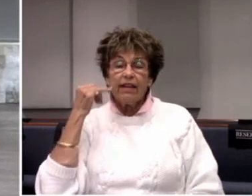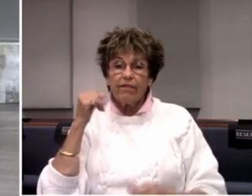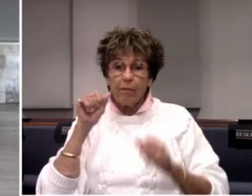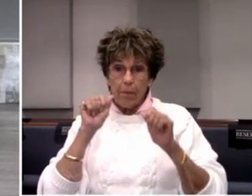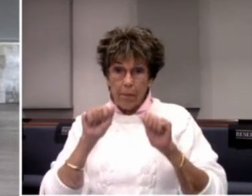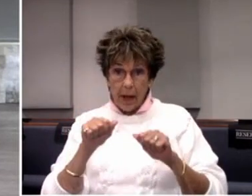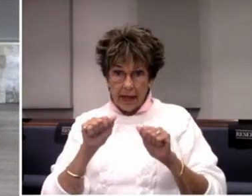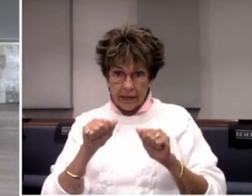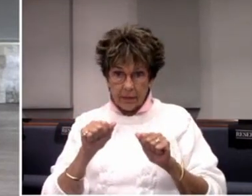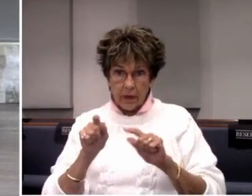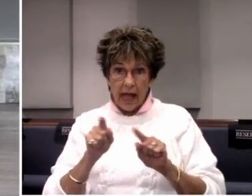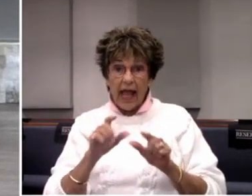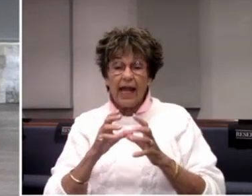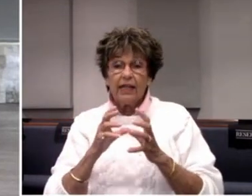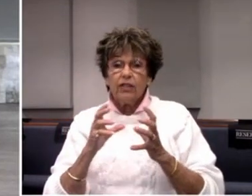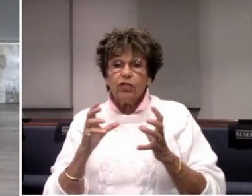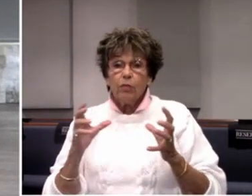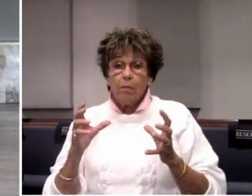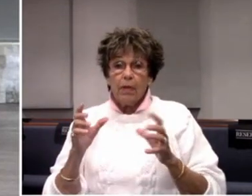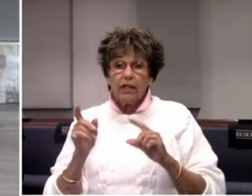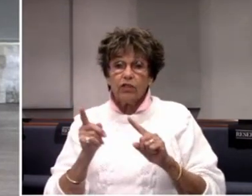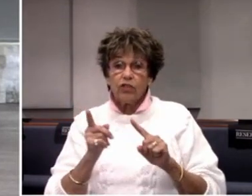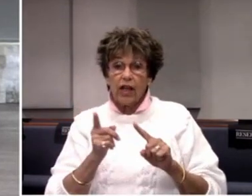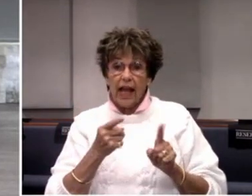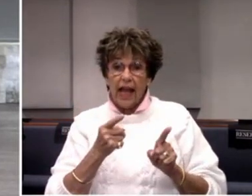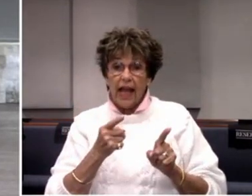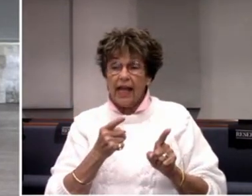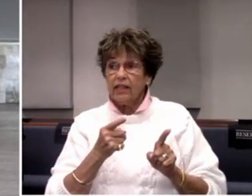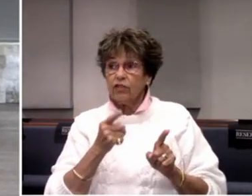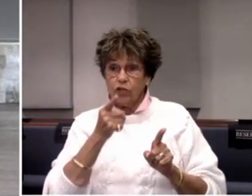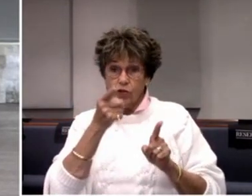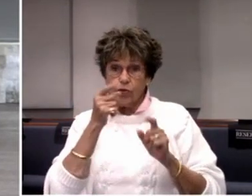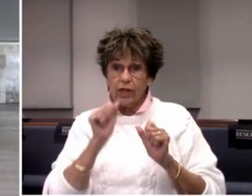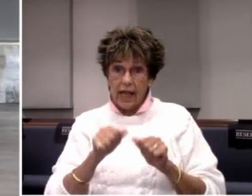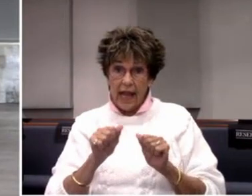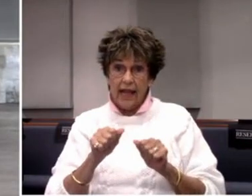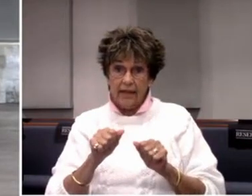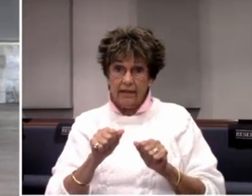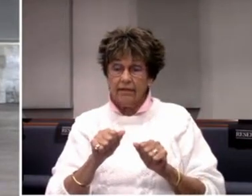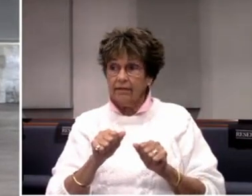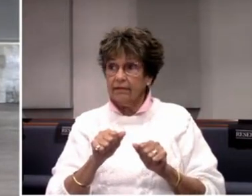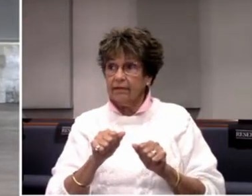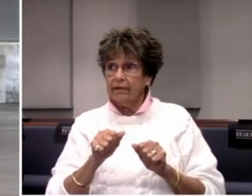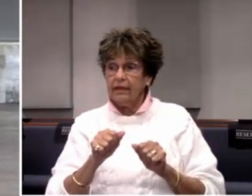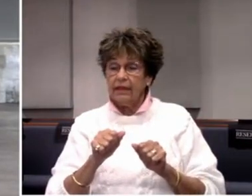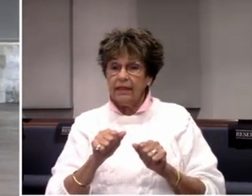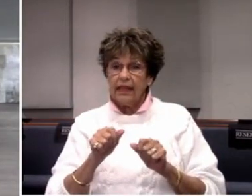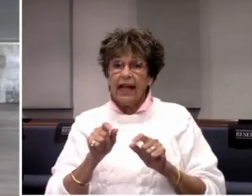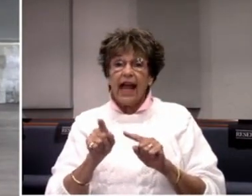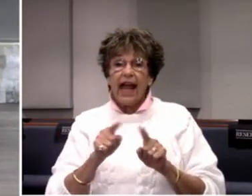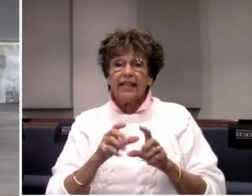much as lieth in you. Do you know what that phrase means? As much as depends on you.